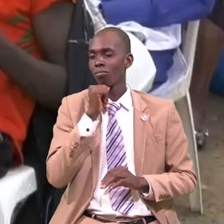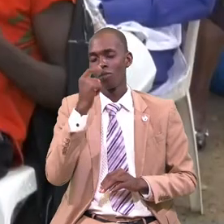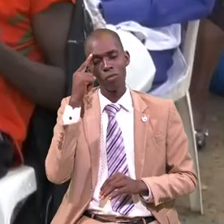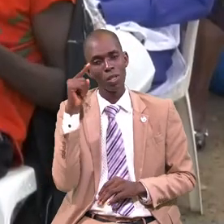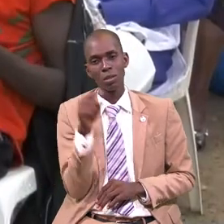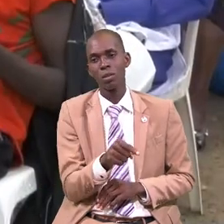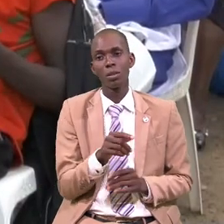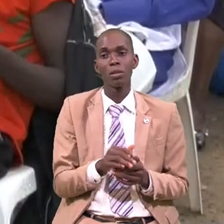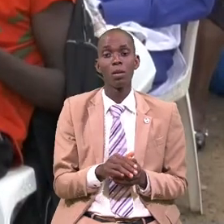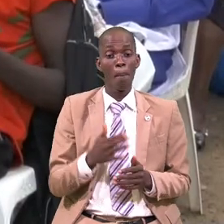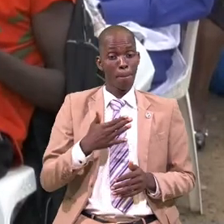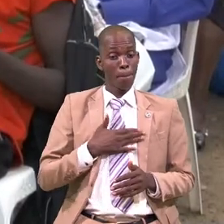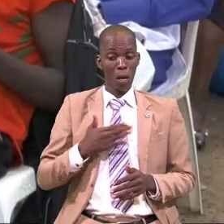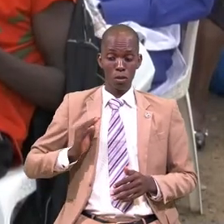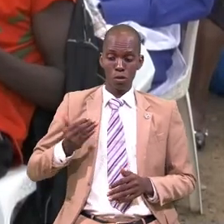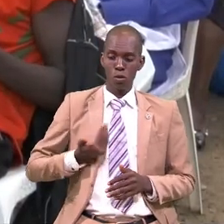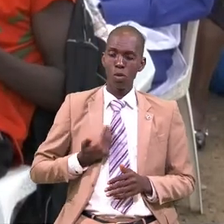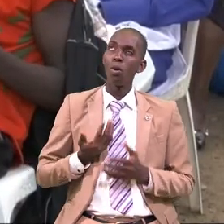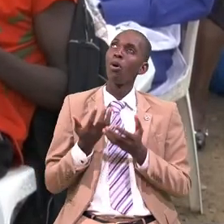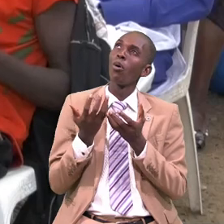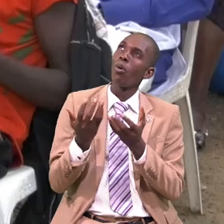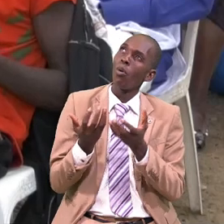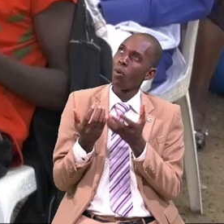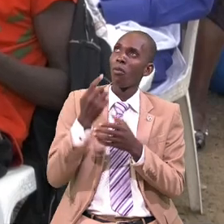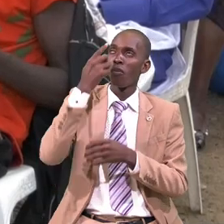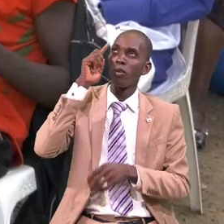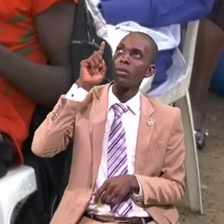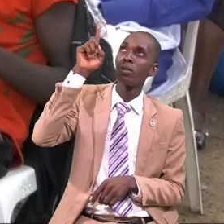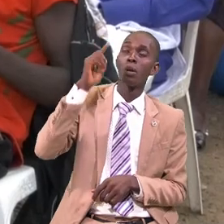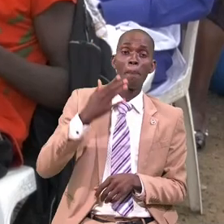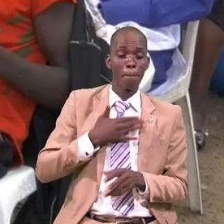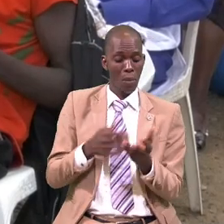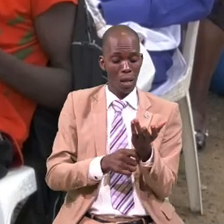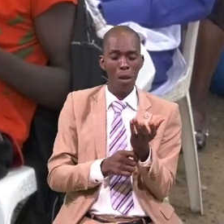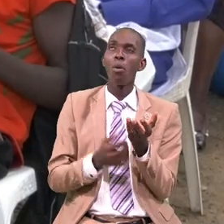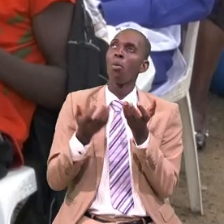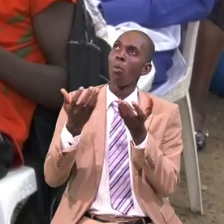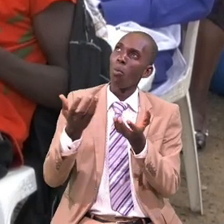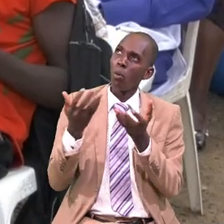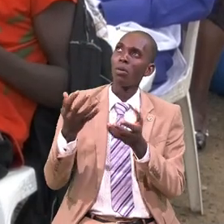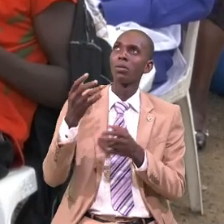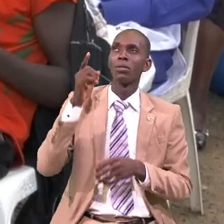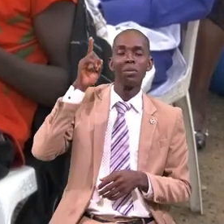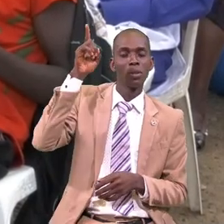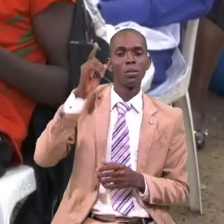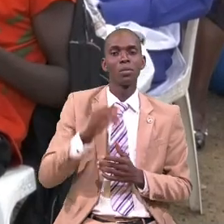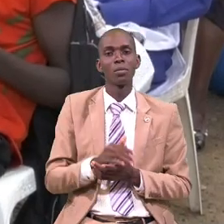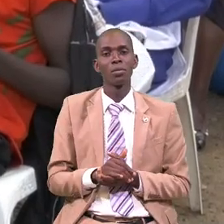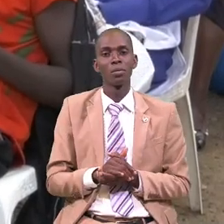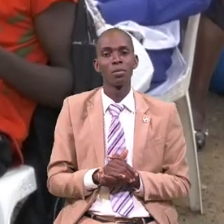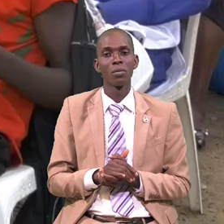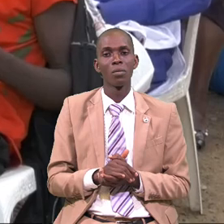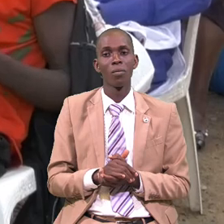My soul thirsted for thee, my flesh longeth for thee. in